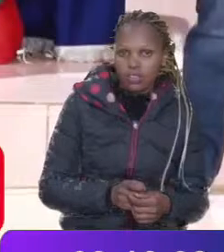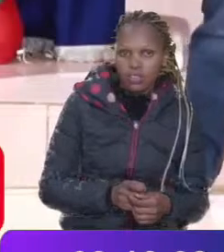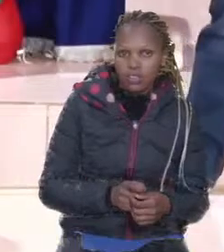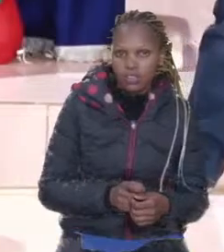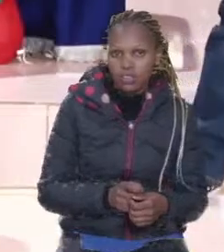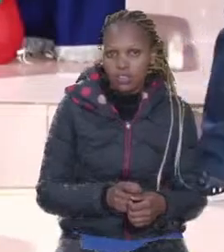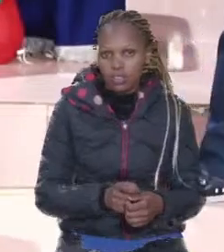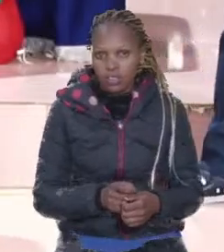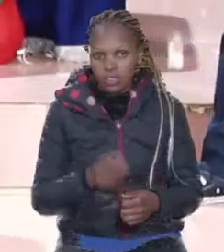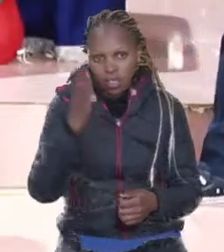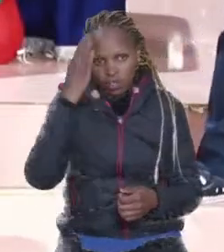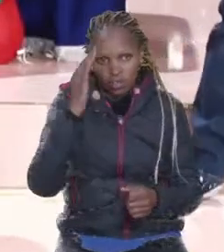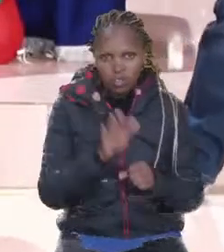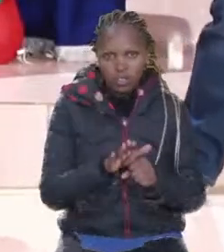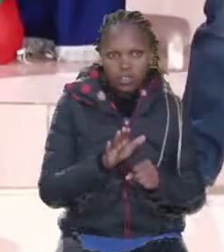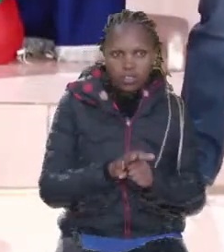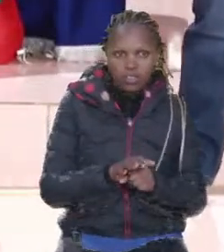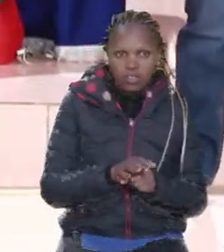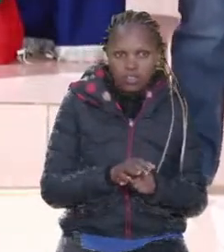Inajulikana sana duniani kote.